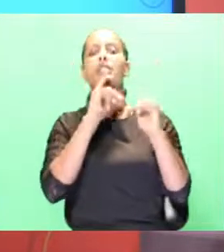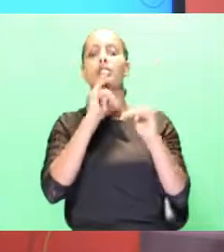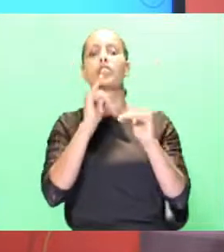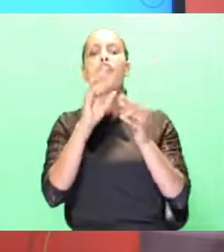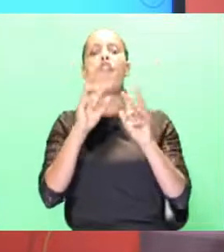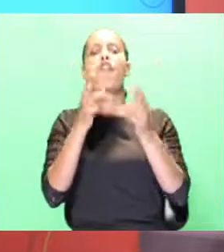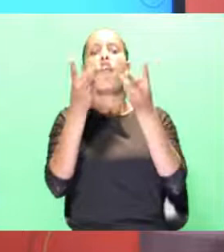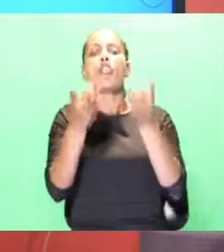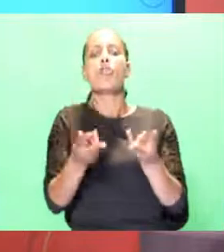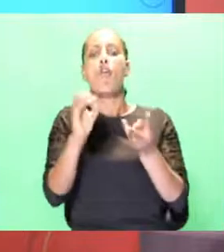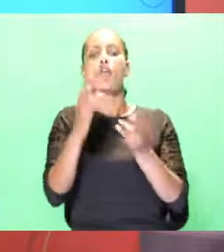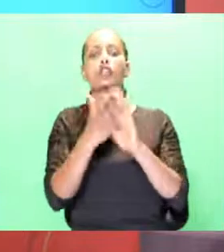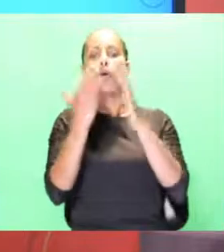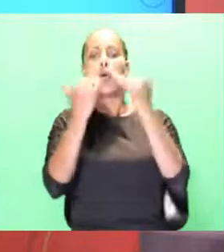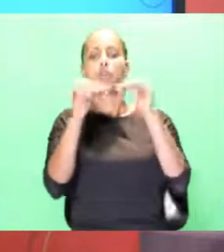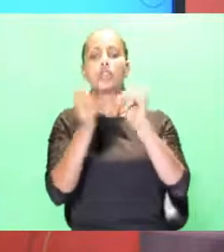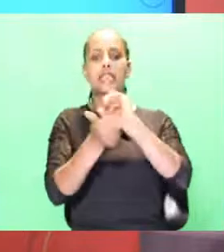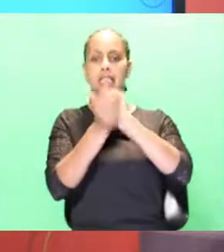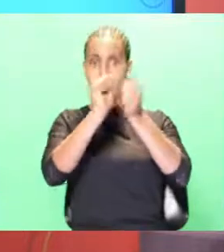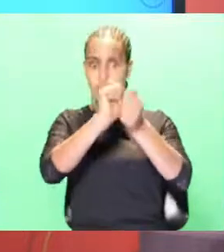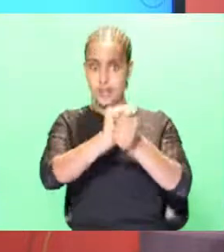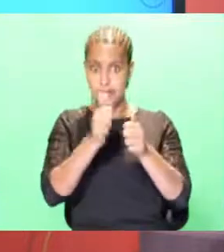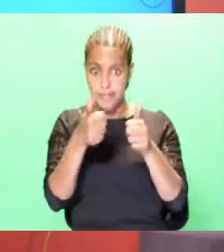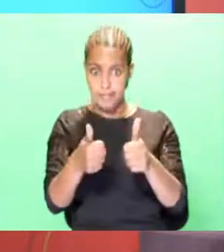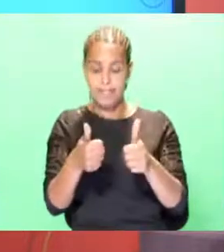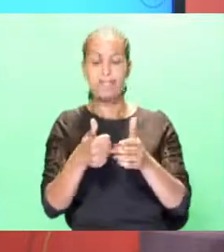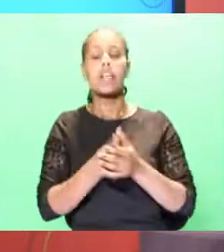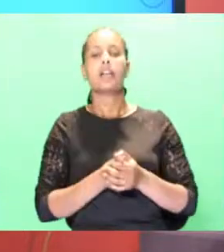and volume of the solution is changed.